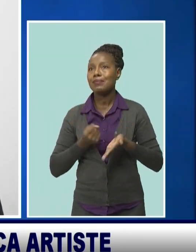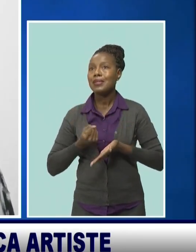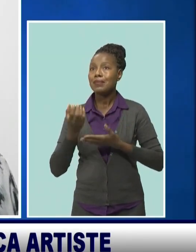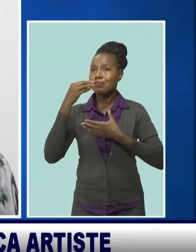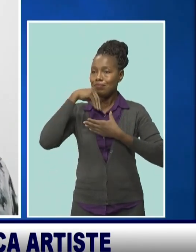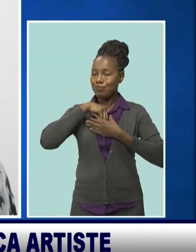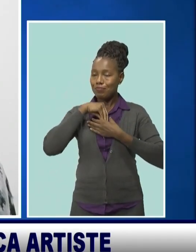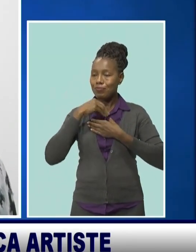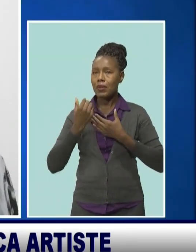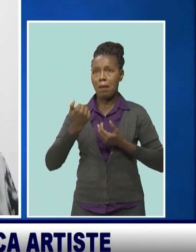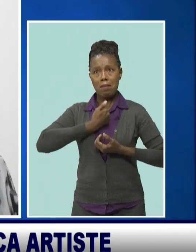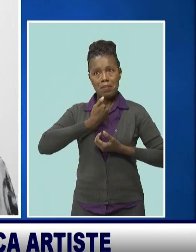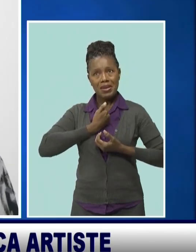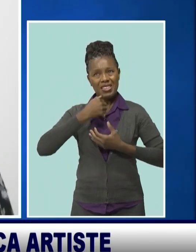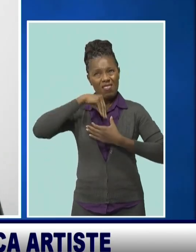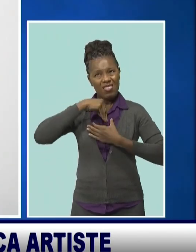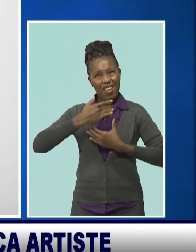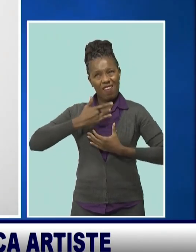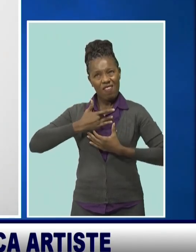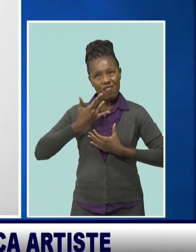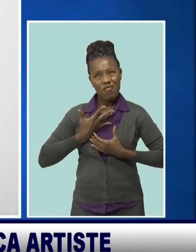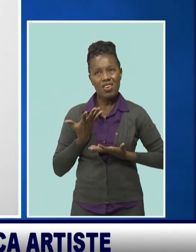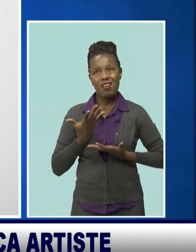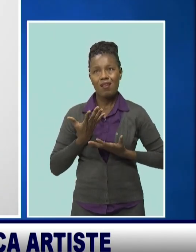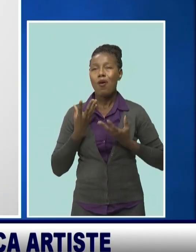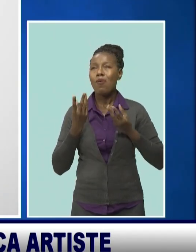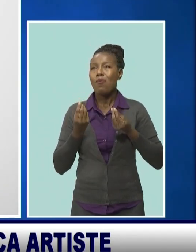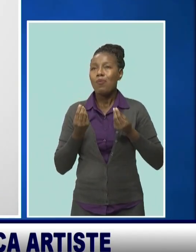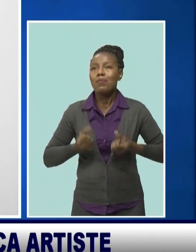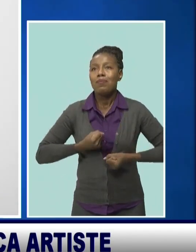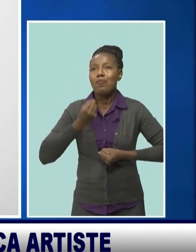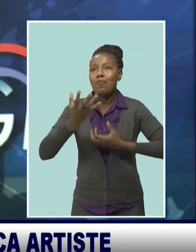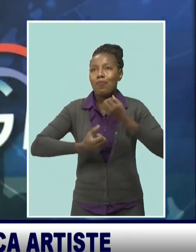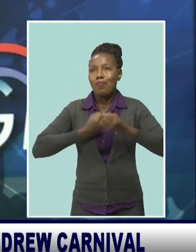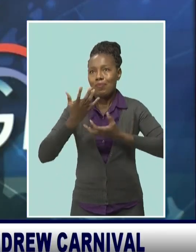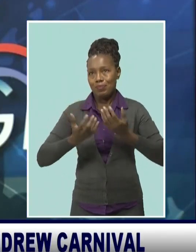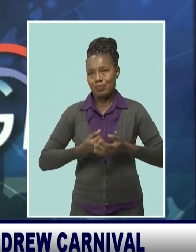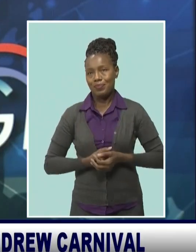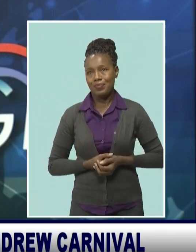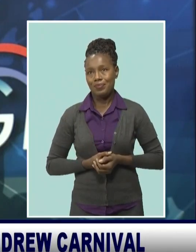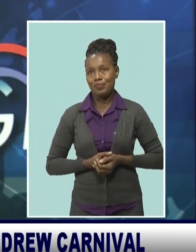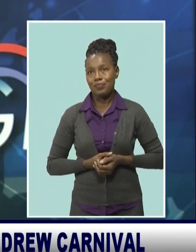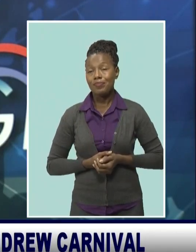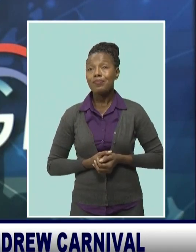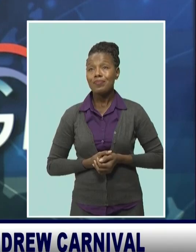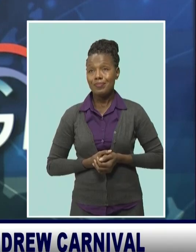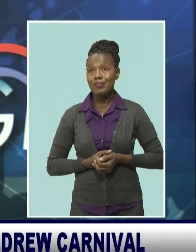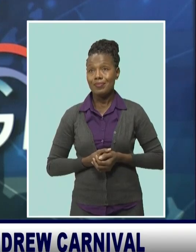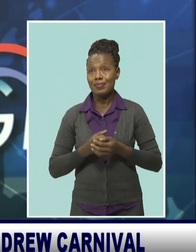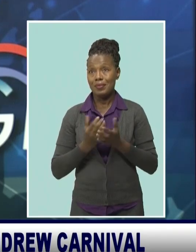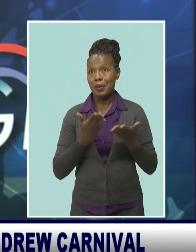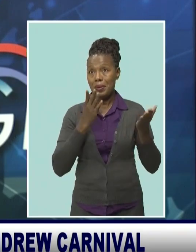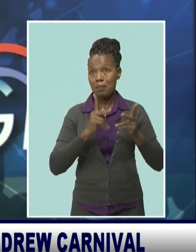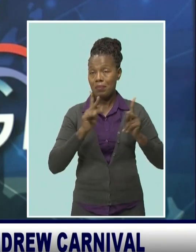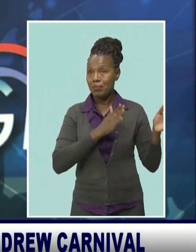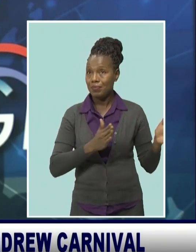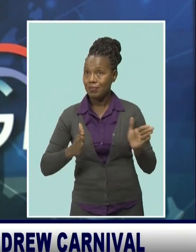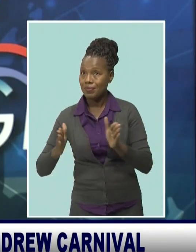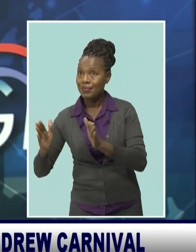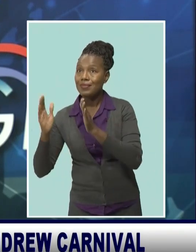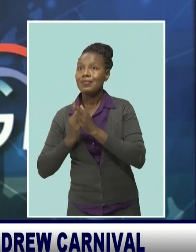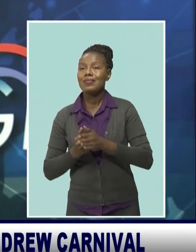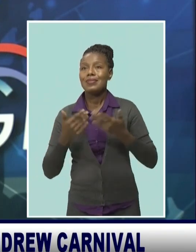mean, expressing who I am, who I truly are in this realm, you know what I mean. Organizers of this year's St. Andrew Carnival are hoping